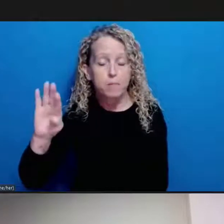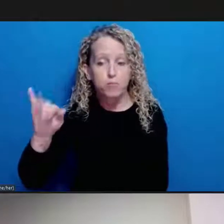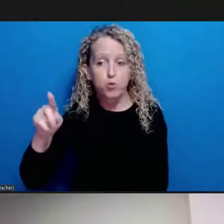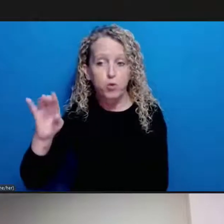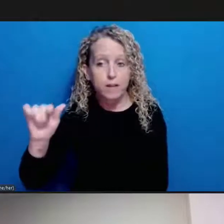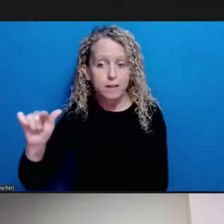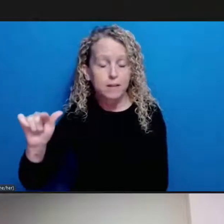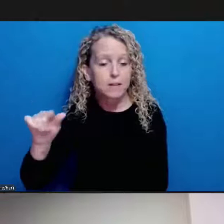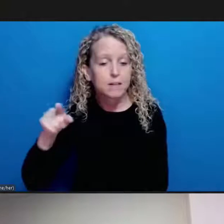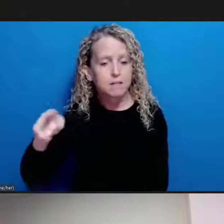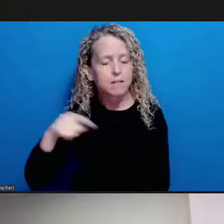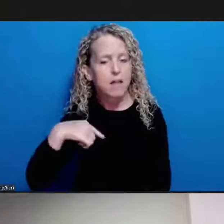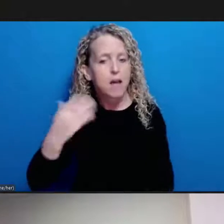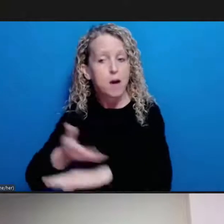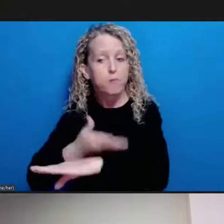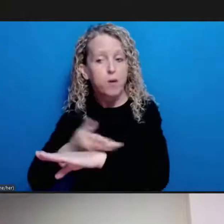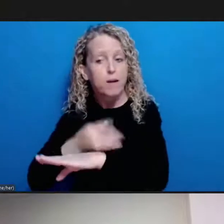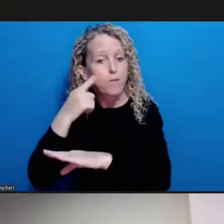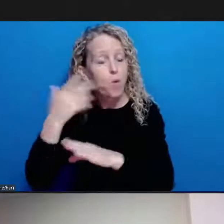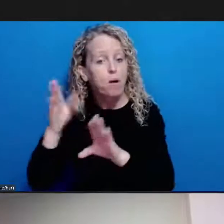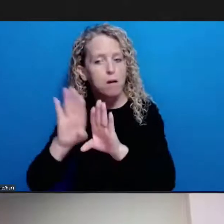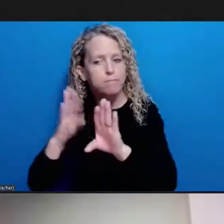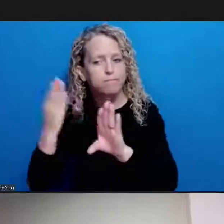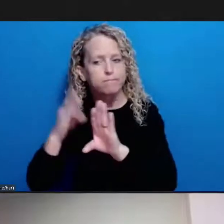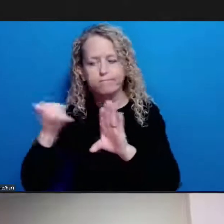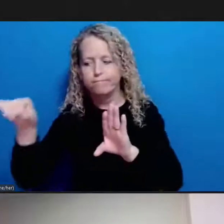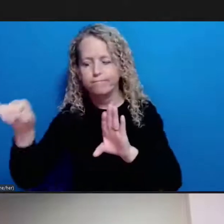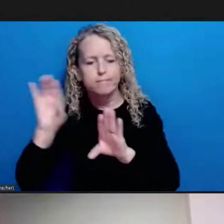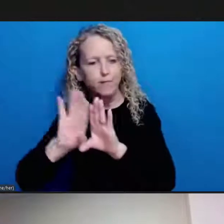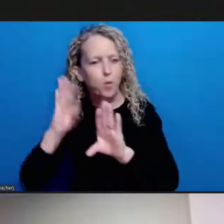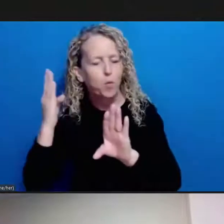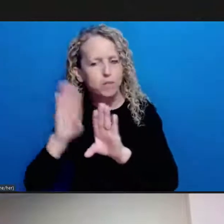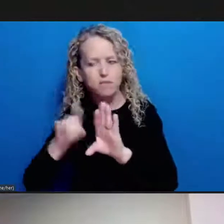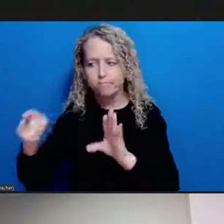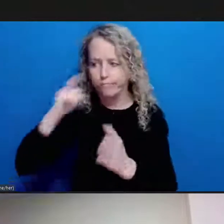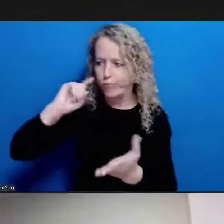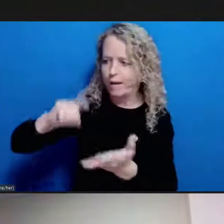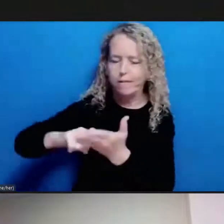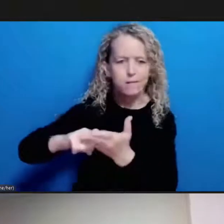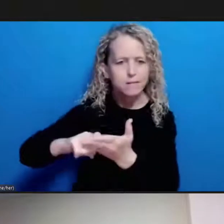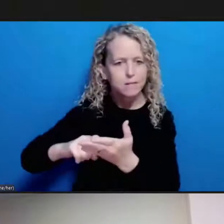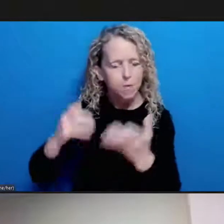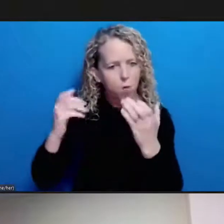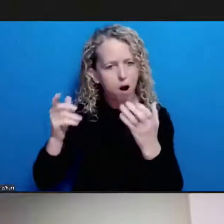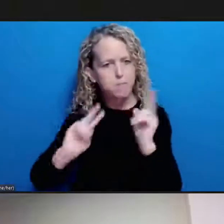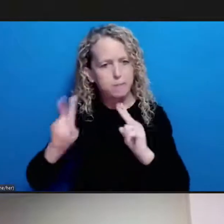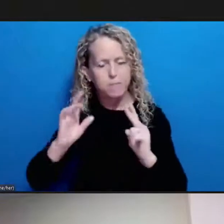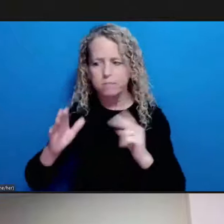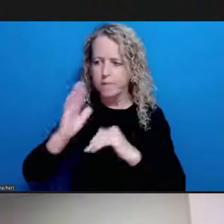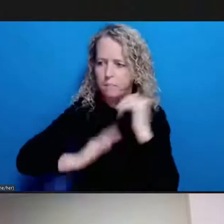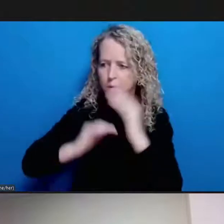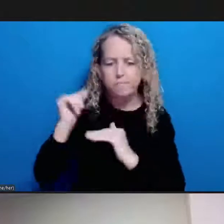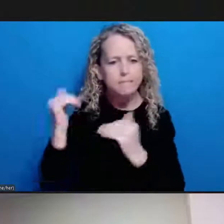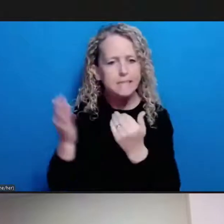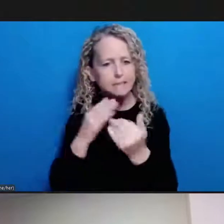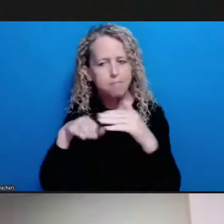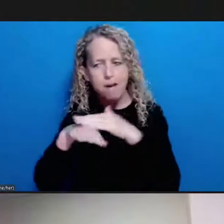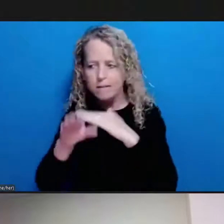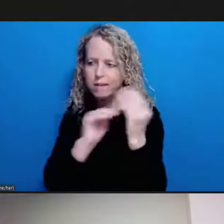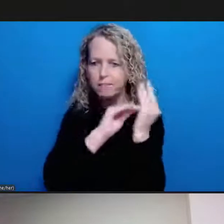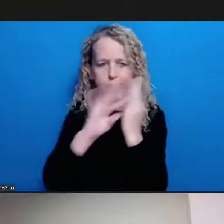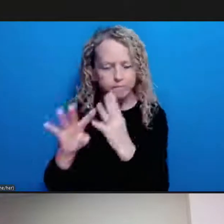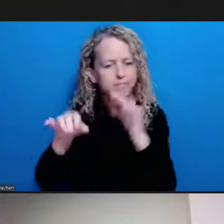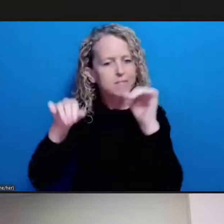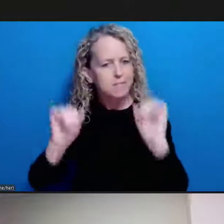upgrades for automated doors. So clearly they're recognizing, that they want to appeal to everyone to get